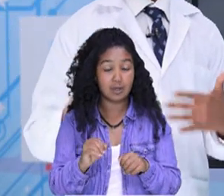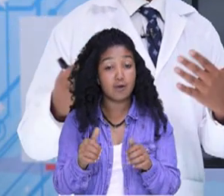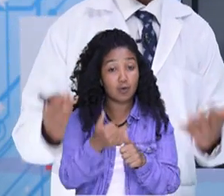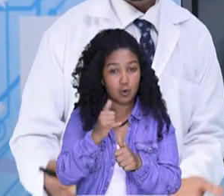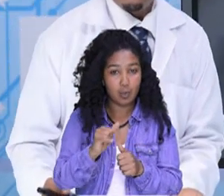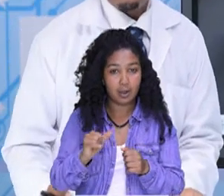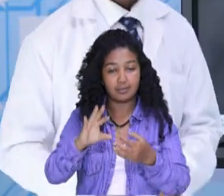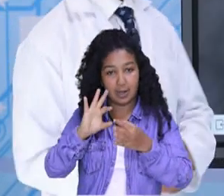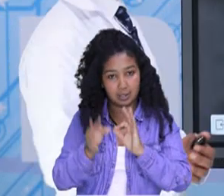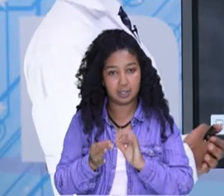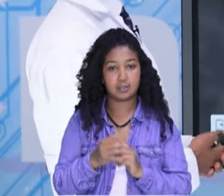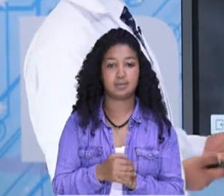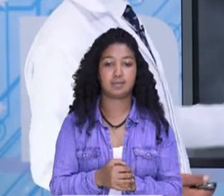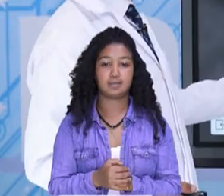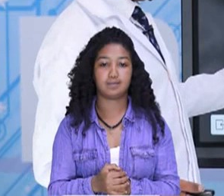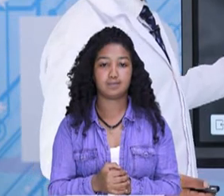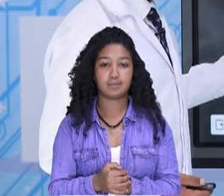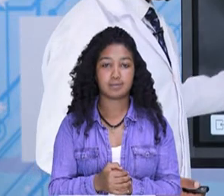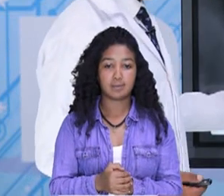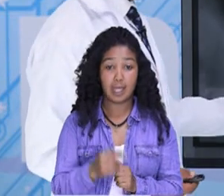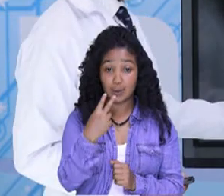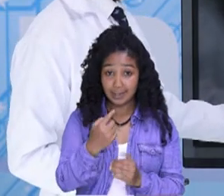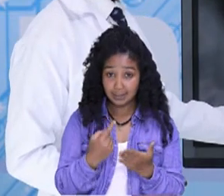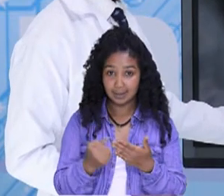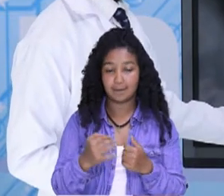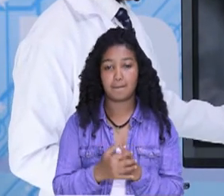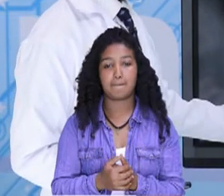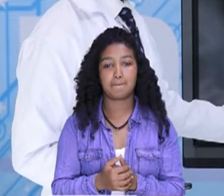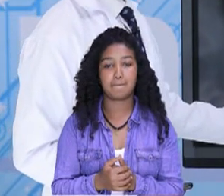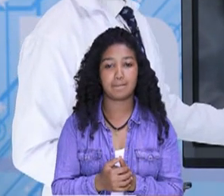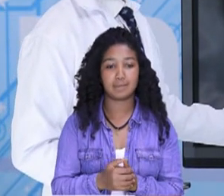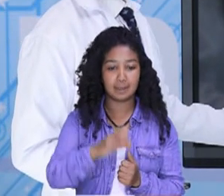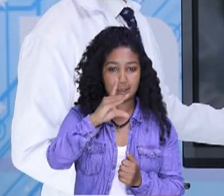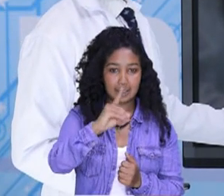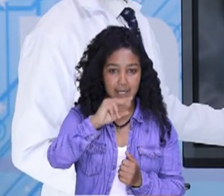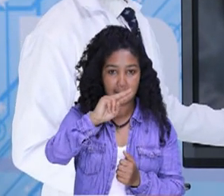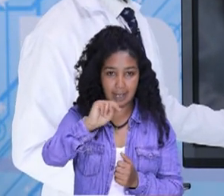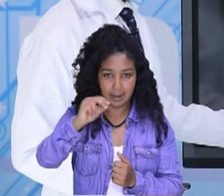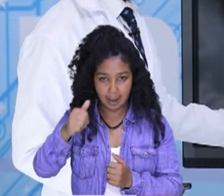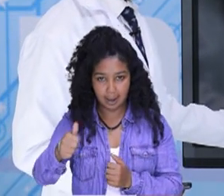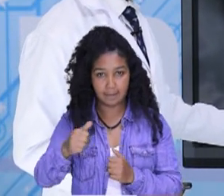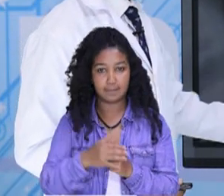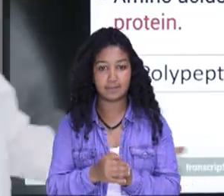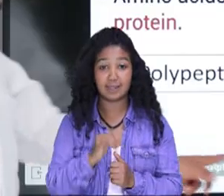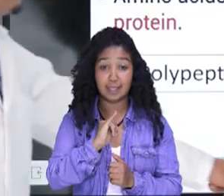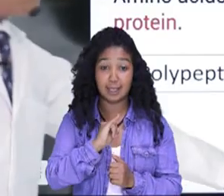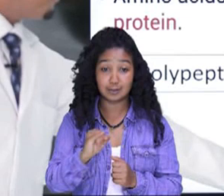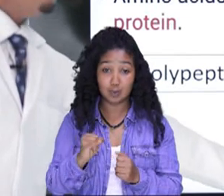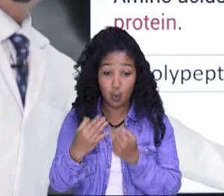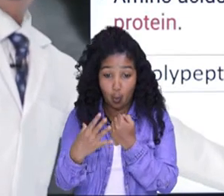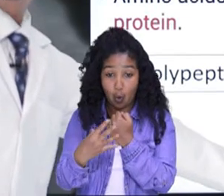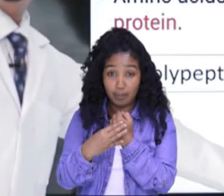by translation. As you can see, DNA is